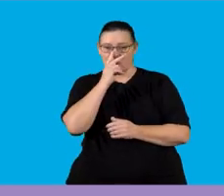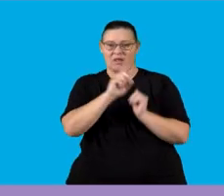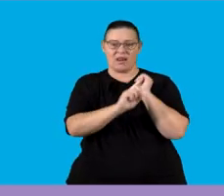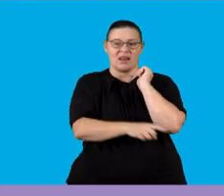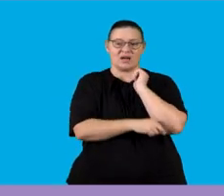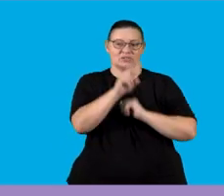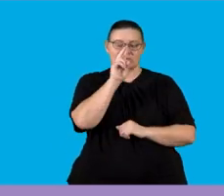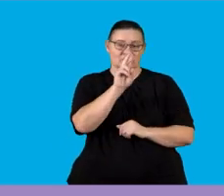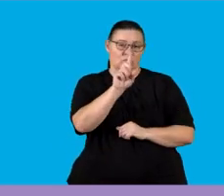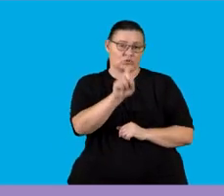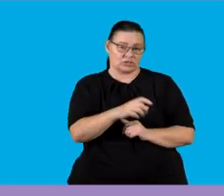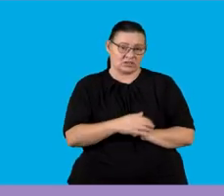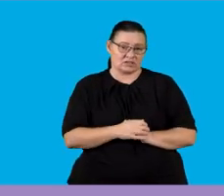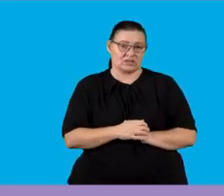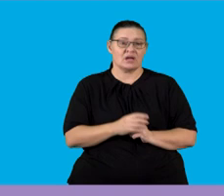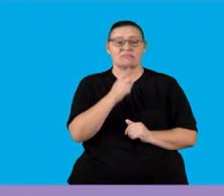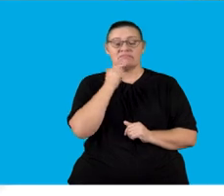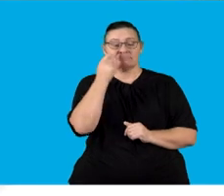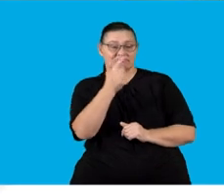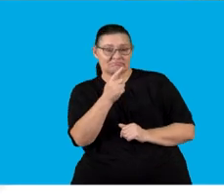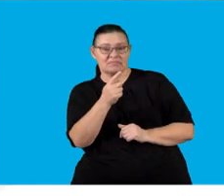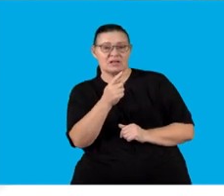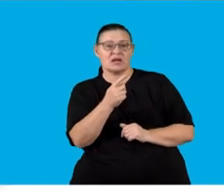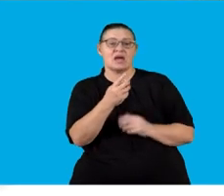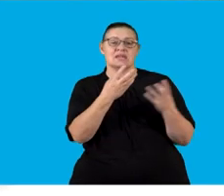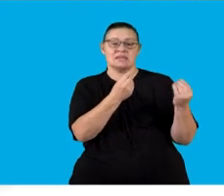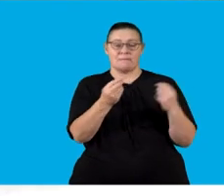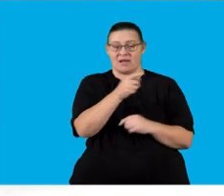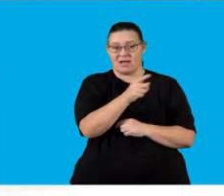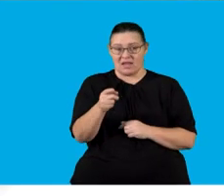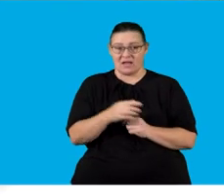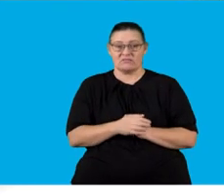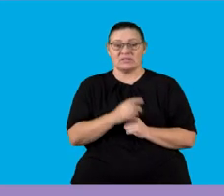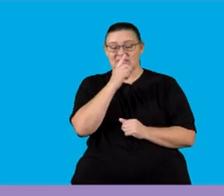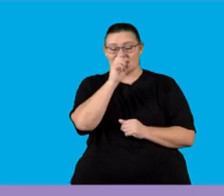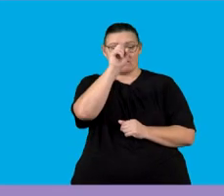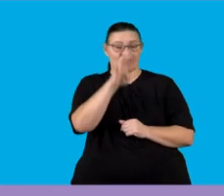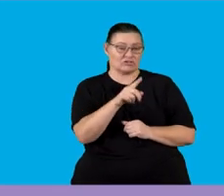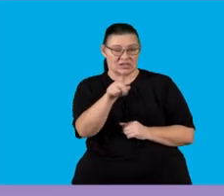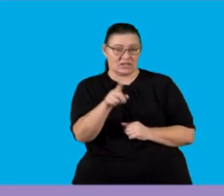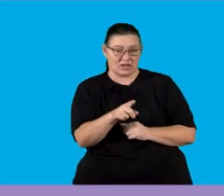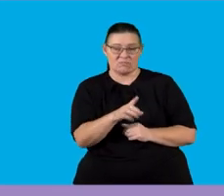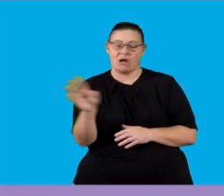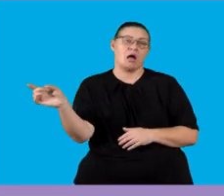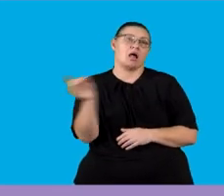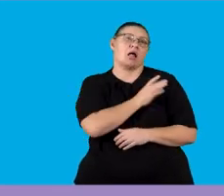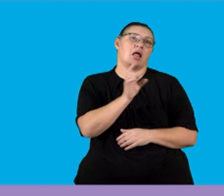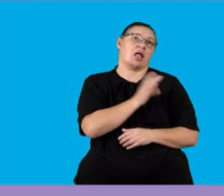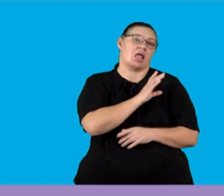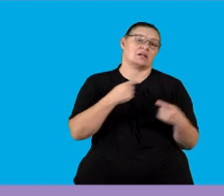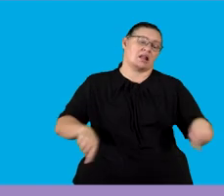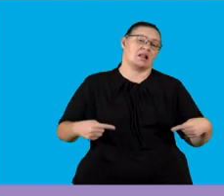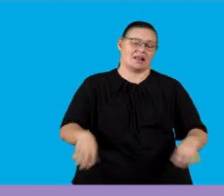they should not scare you. You just need to find the pattern. So we have there a one half, 1/3,